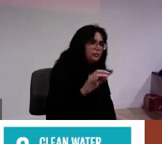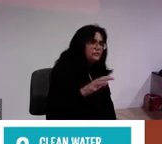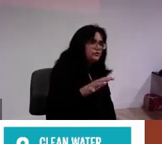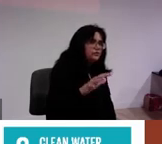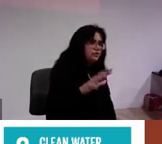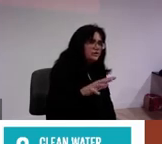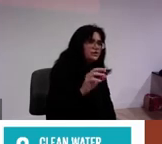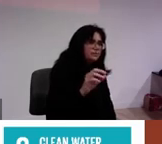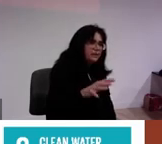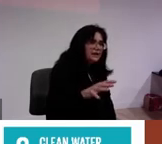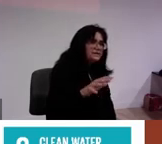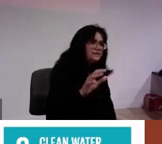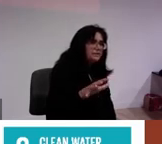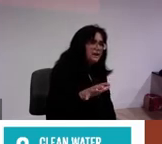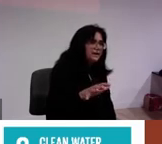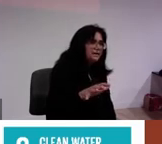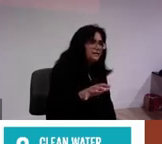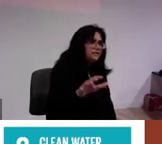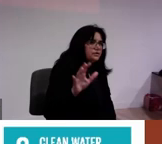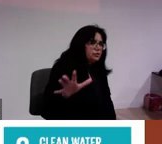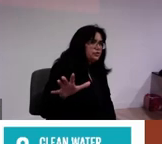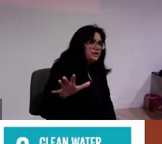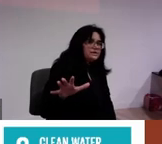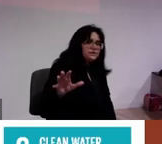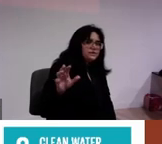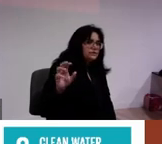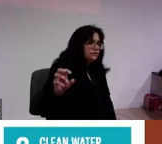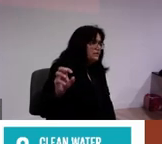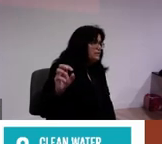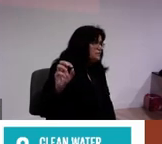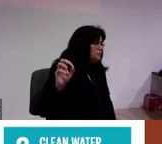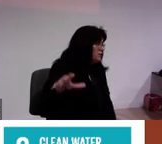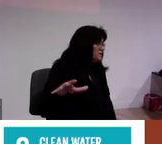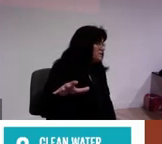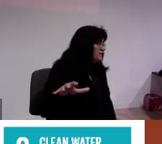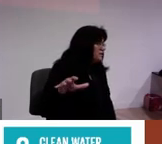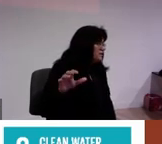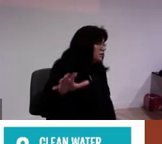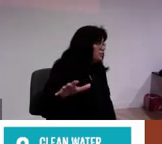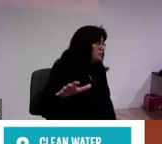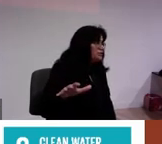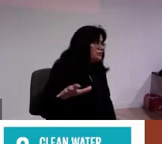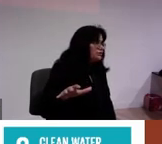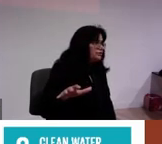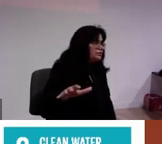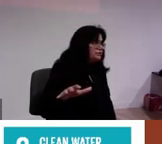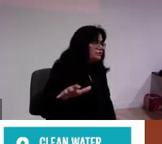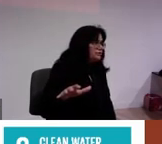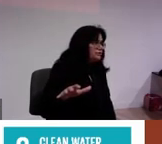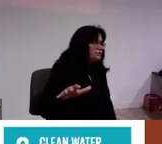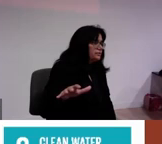of the strategies and plans that are made to address these pressing global issues.